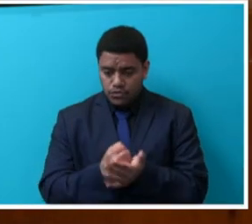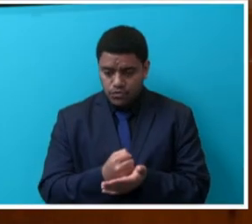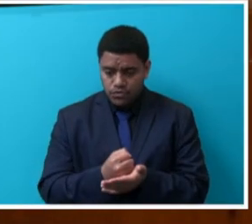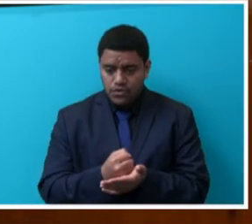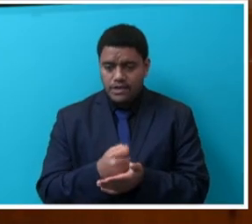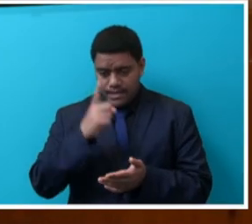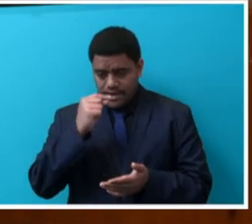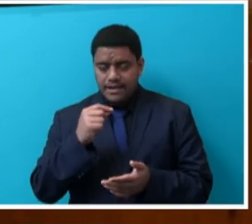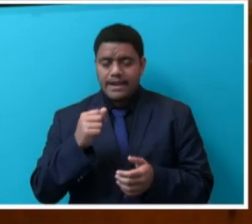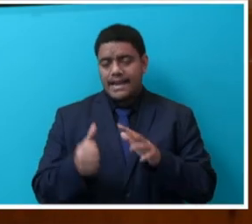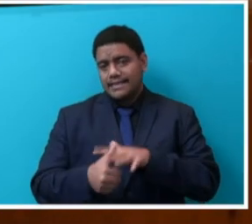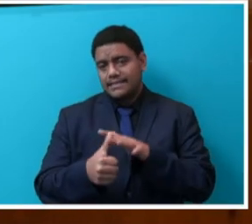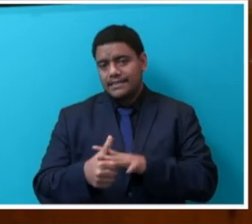repeated.